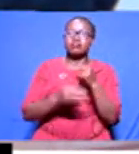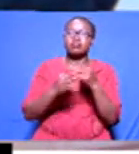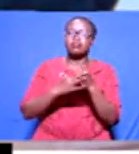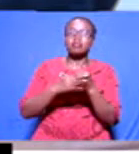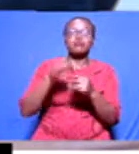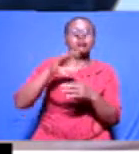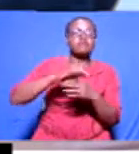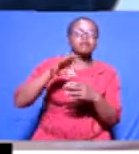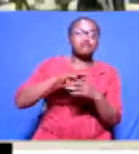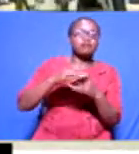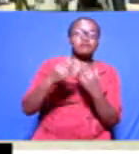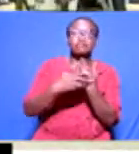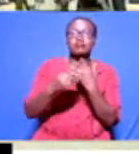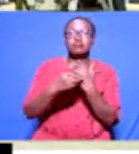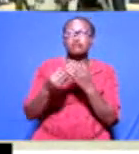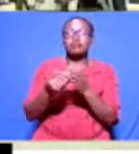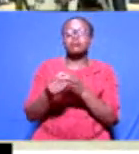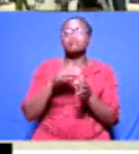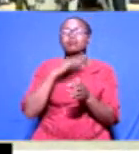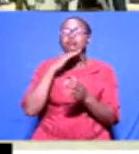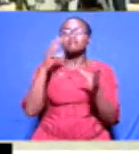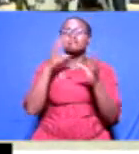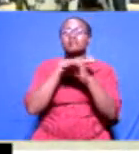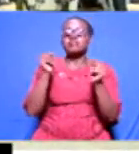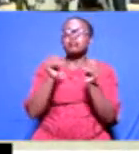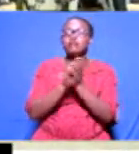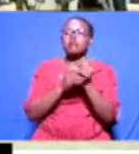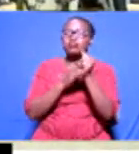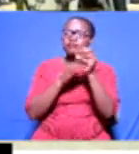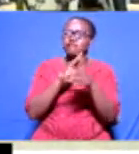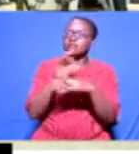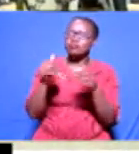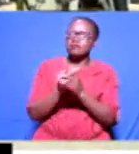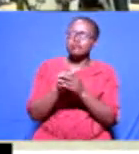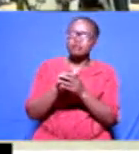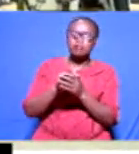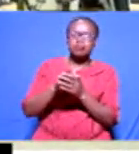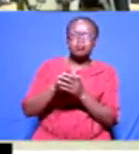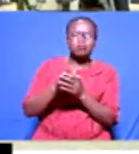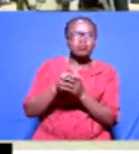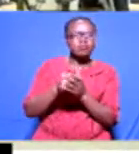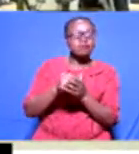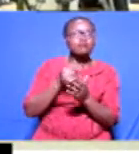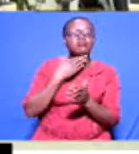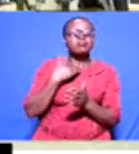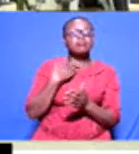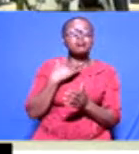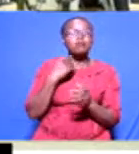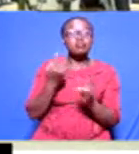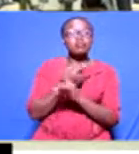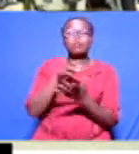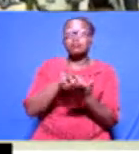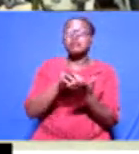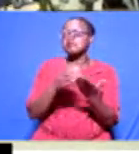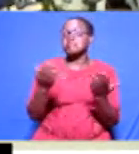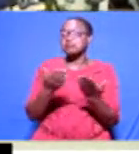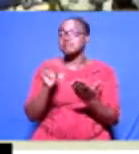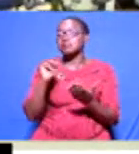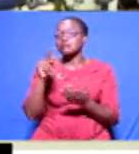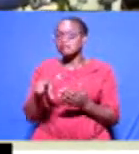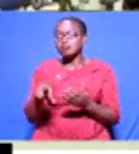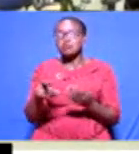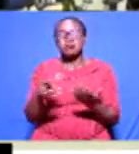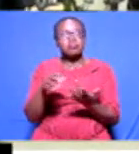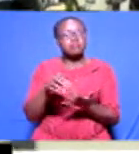emulate the late president. All the leaders who aspire to be in various positions, whether they are member of parliament,